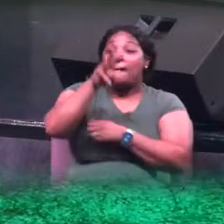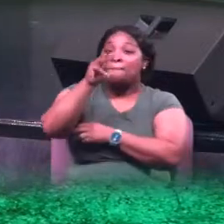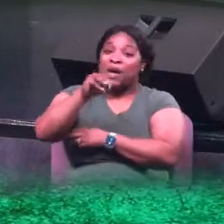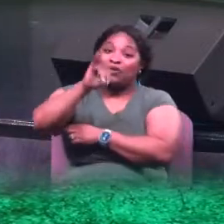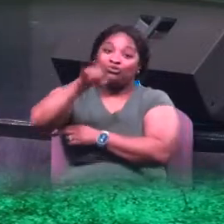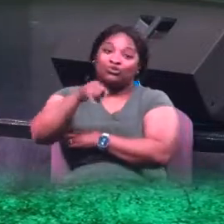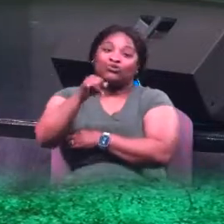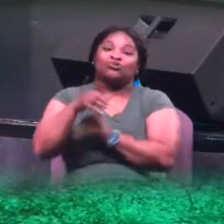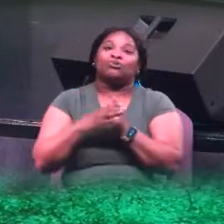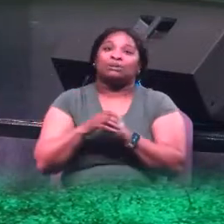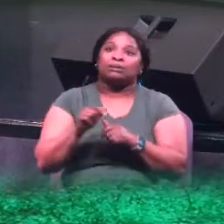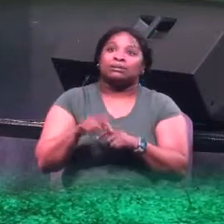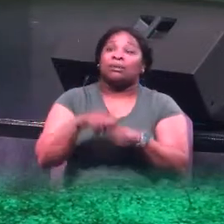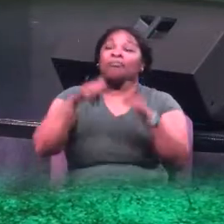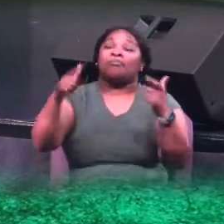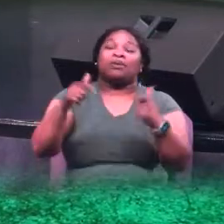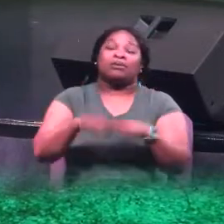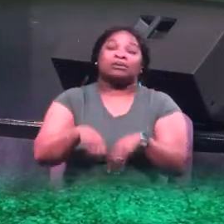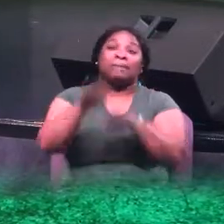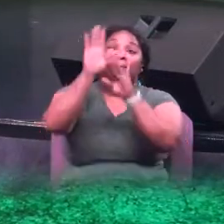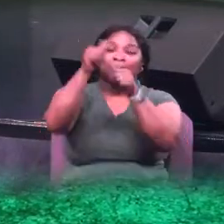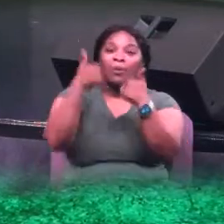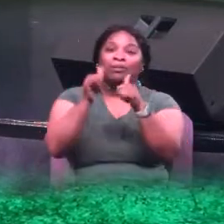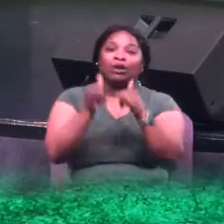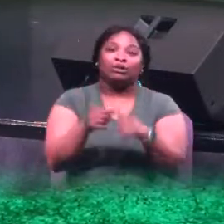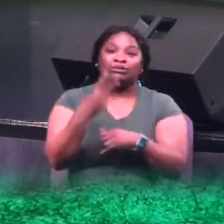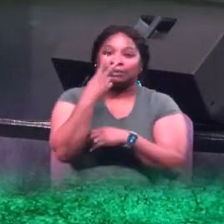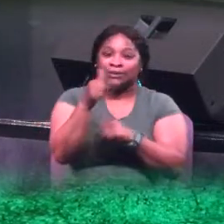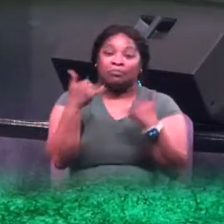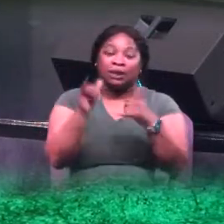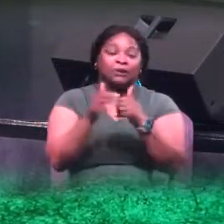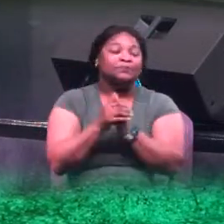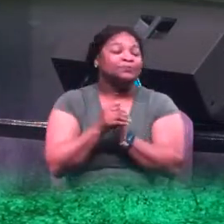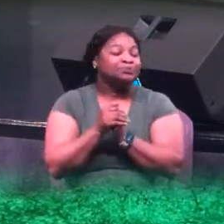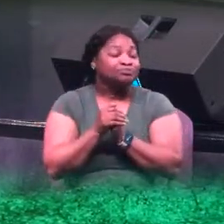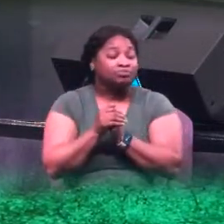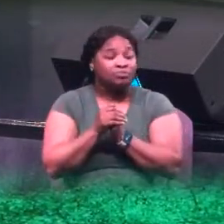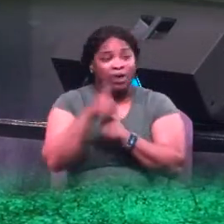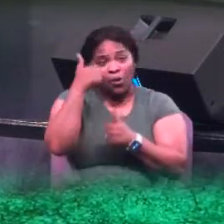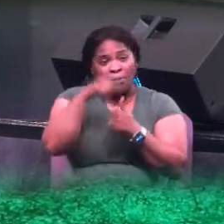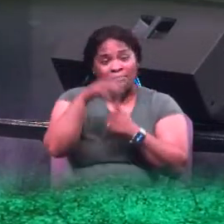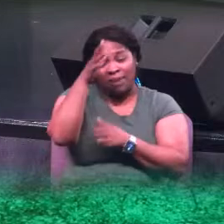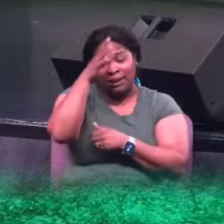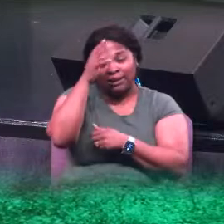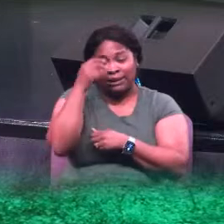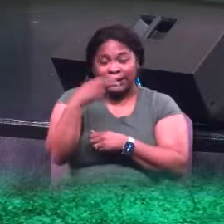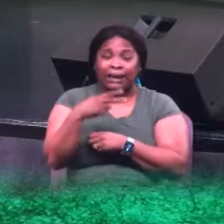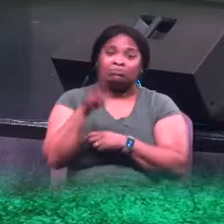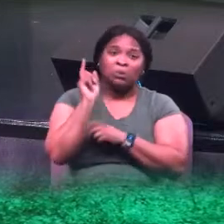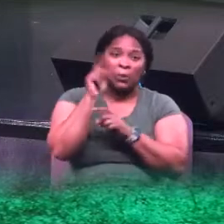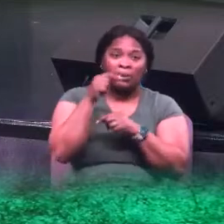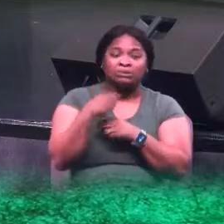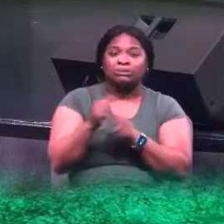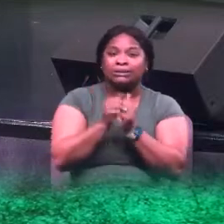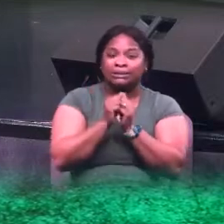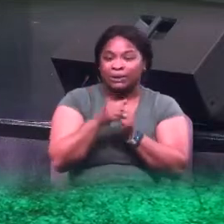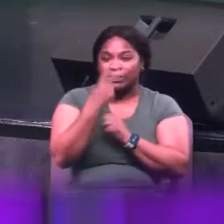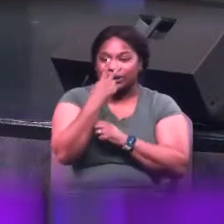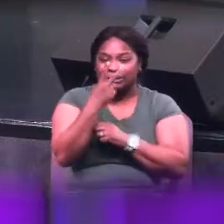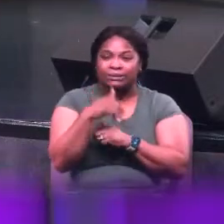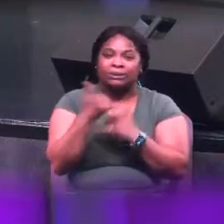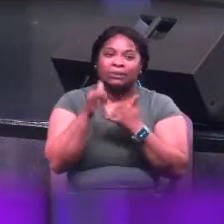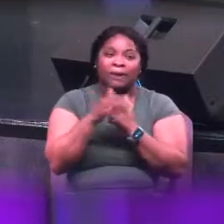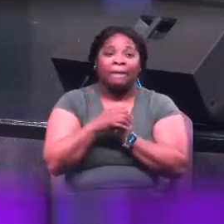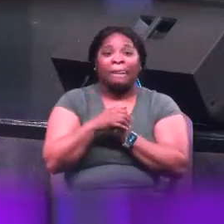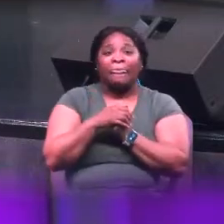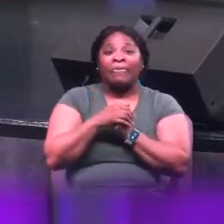Michael Jordan is the greatest basketball player I've ever seen play. And I remember my dad used to take me to go see the games, and